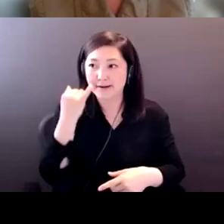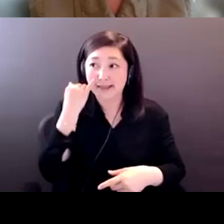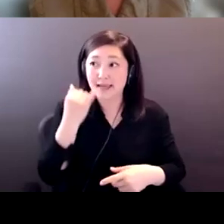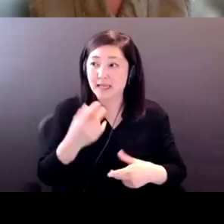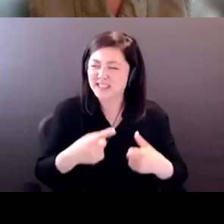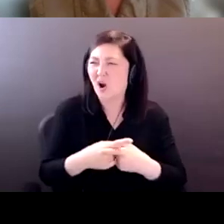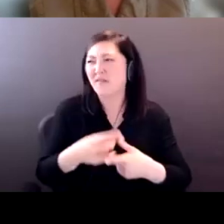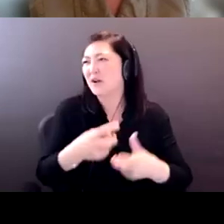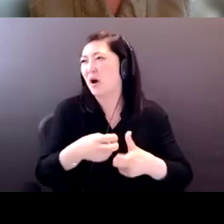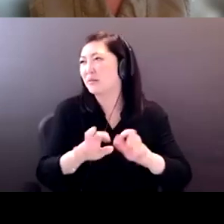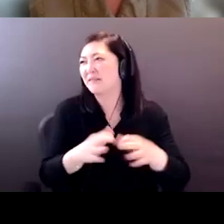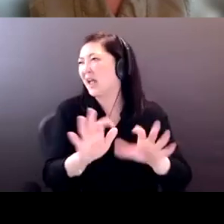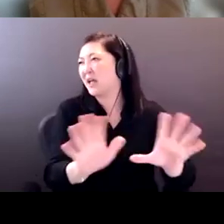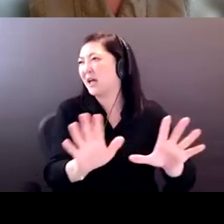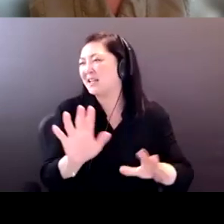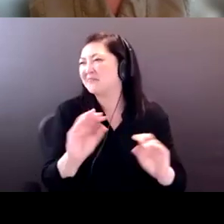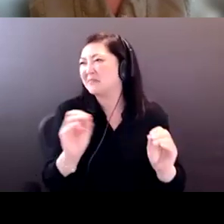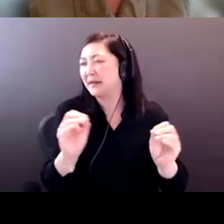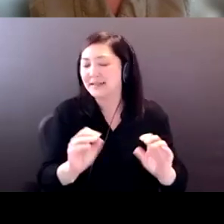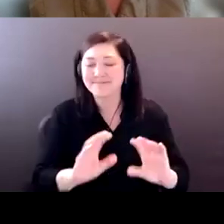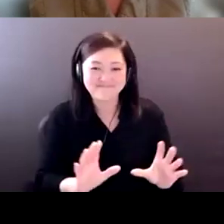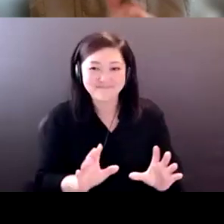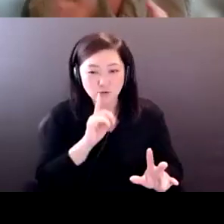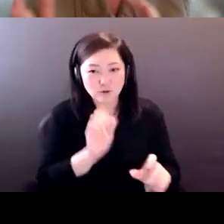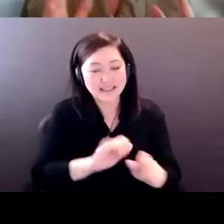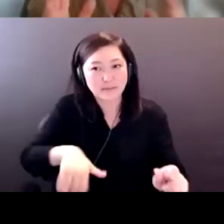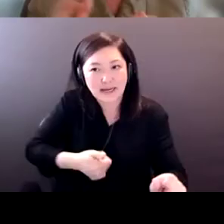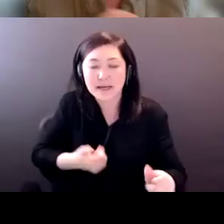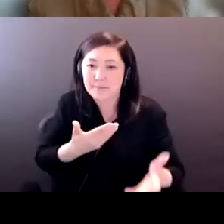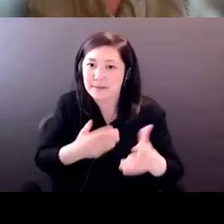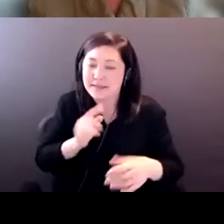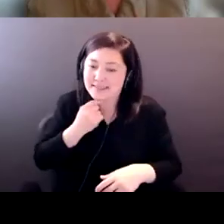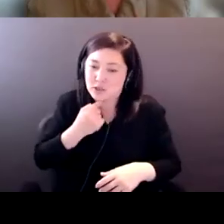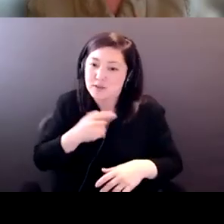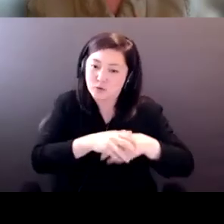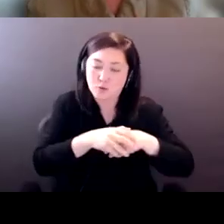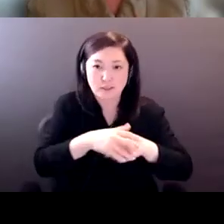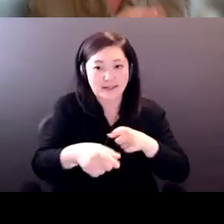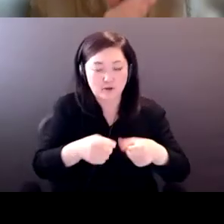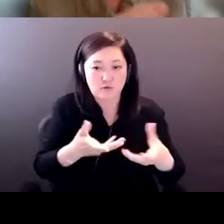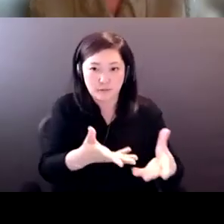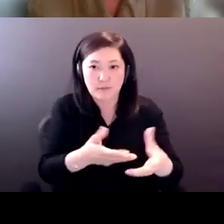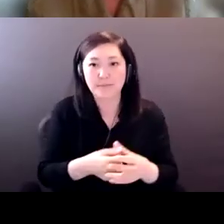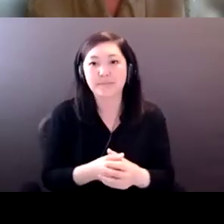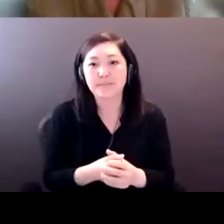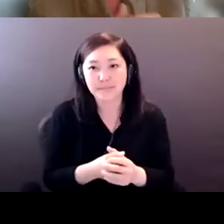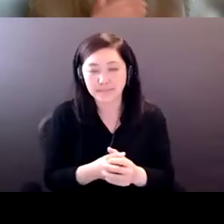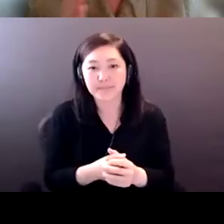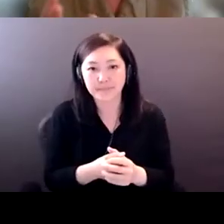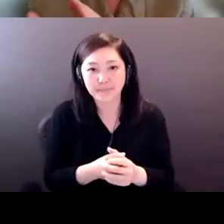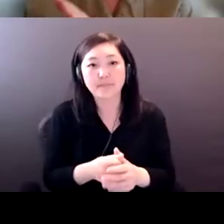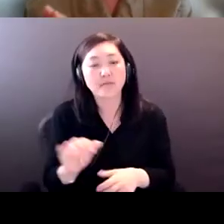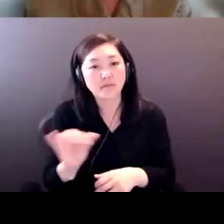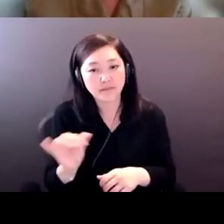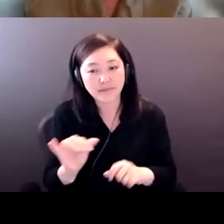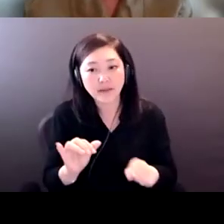a training component here for various professionals who might be interacting with individuals who could be subject to coercive control